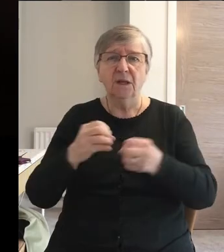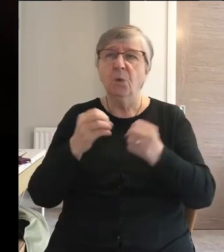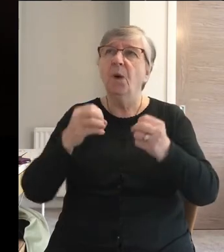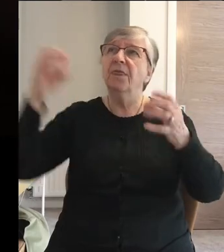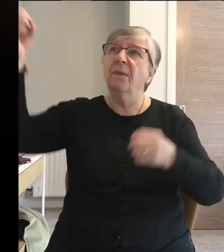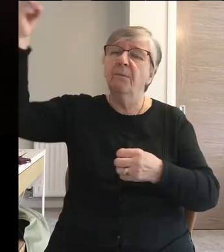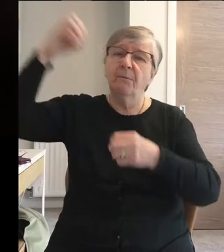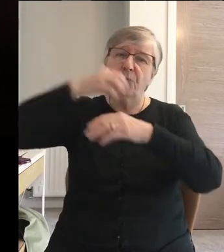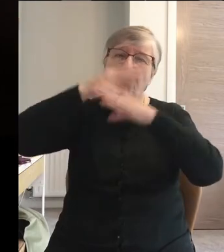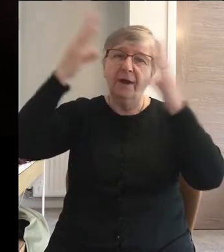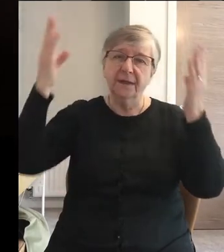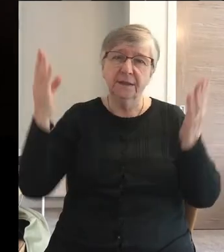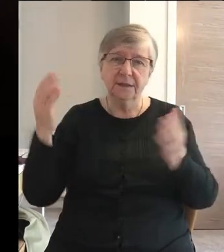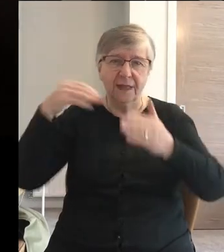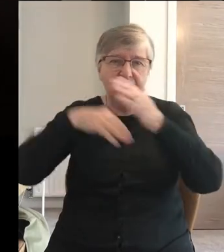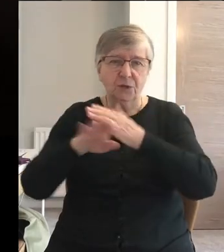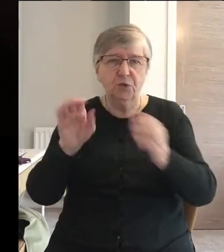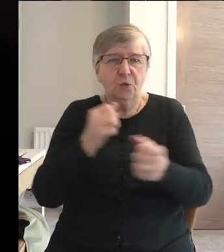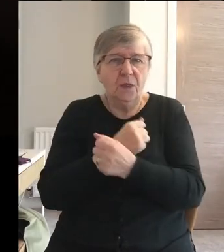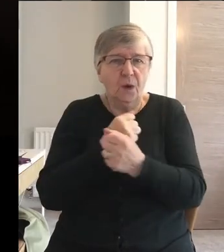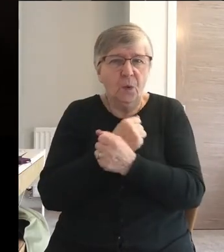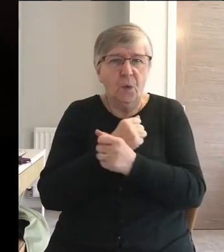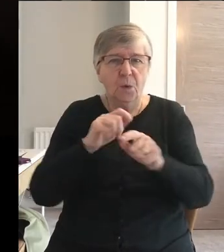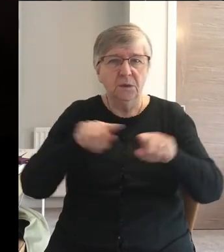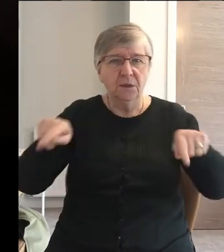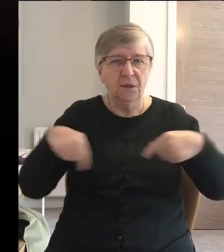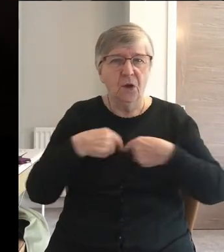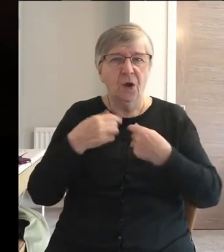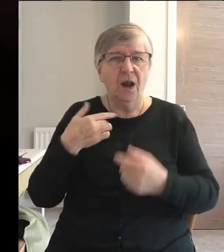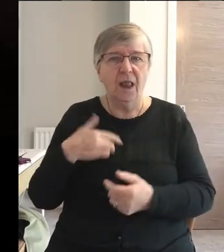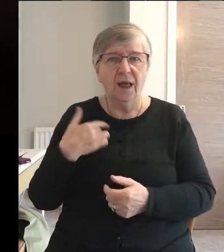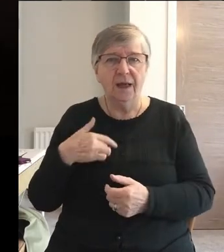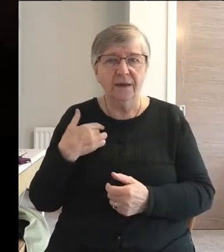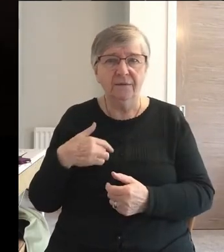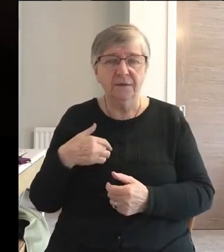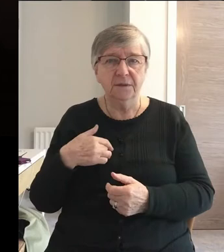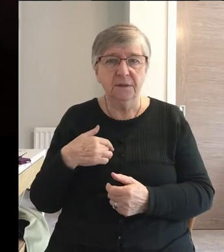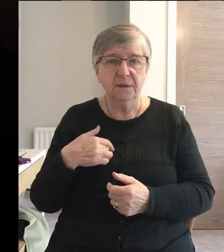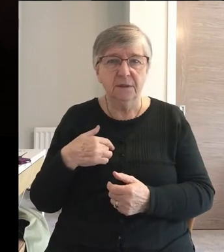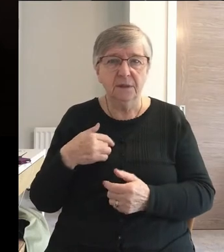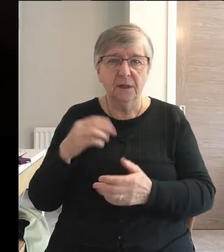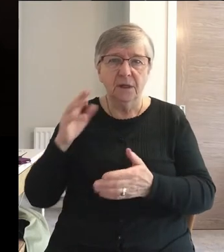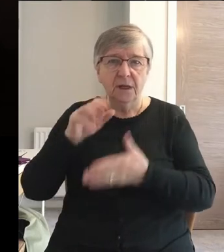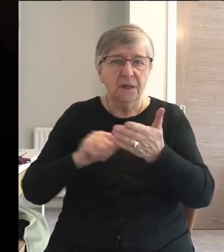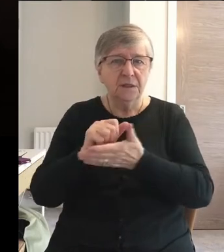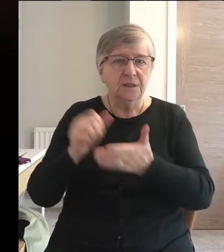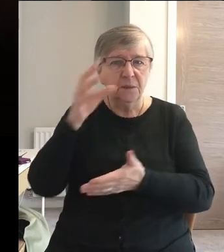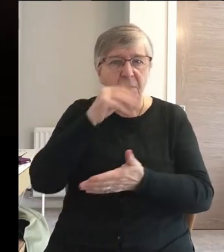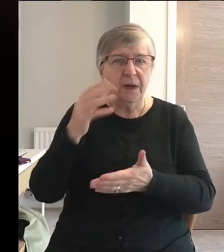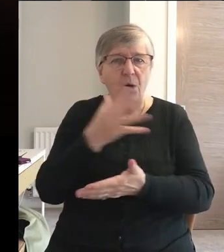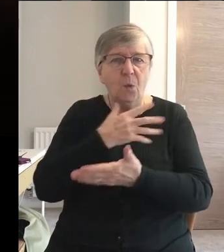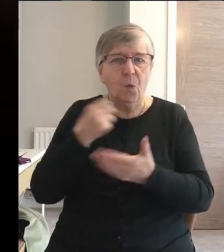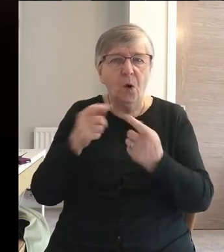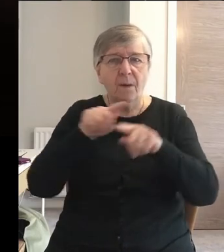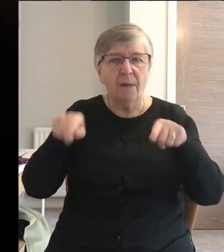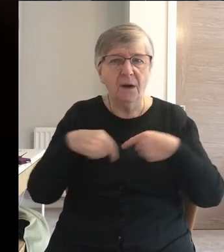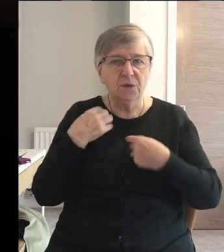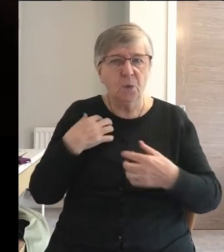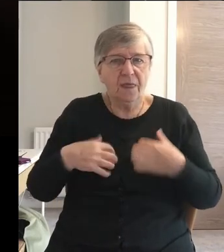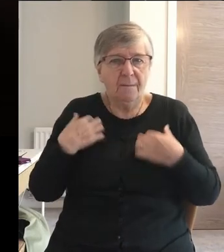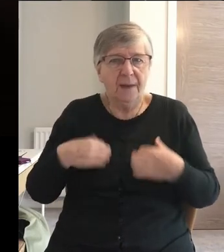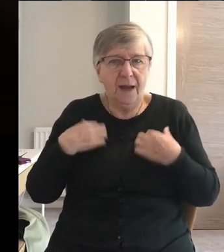flame into the coldness of our lives, warm us with a passion for mission, for justice and